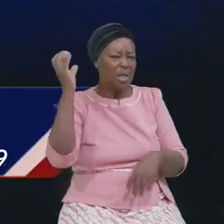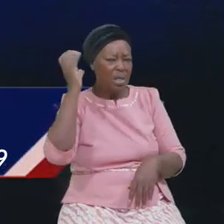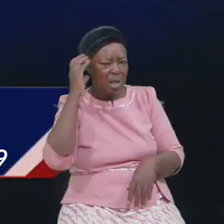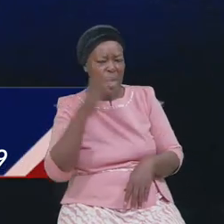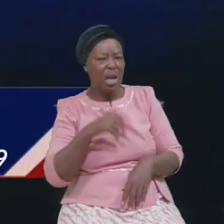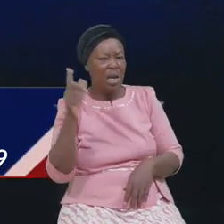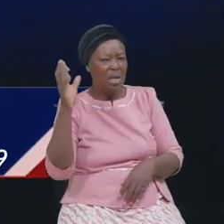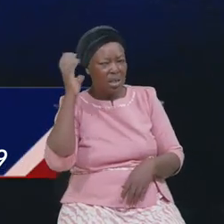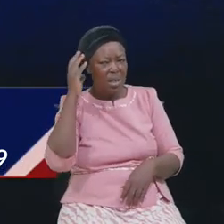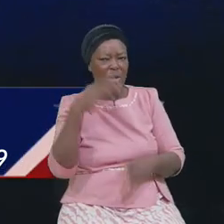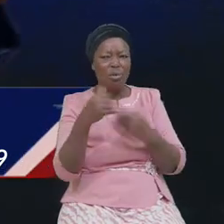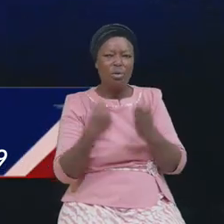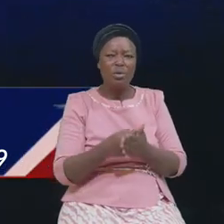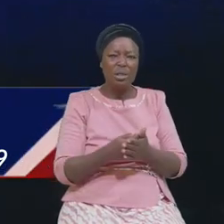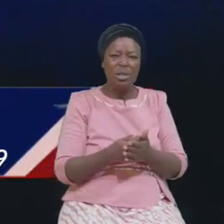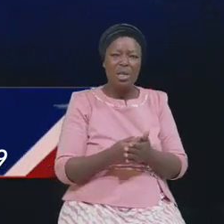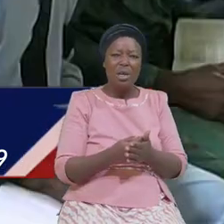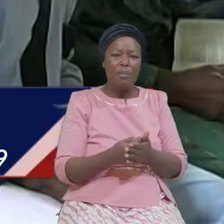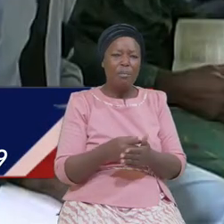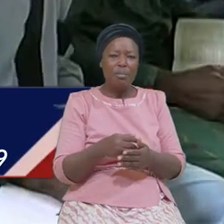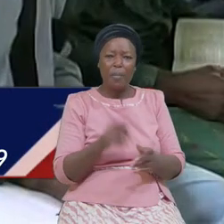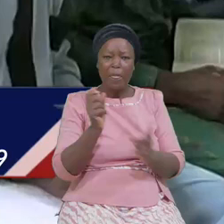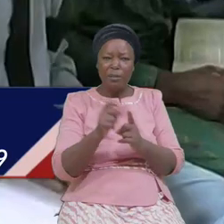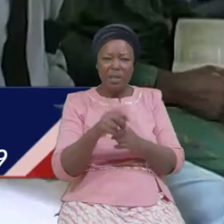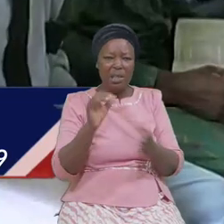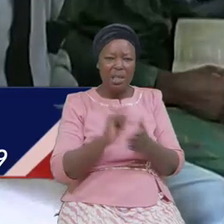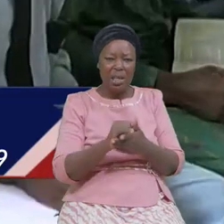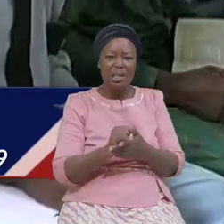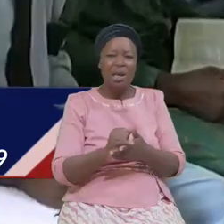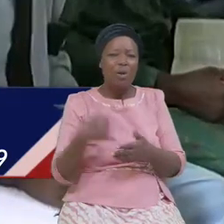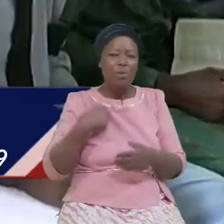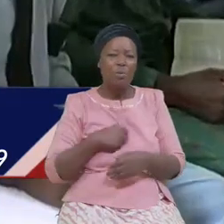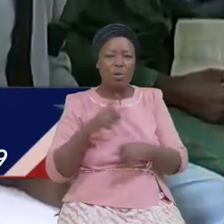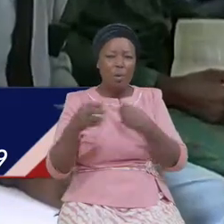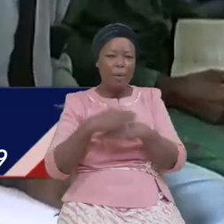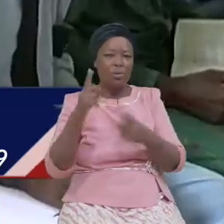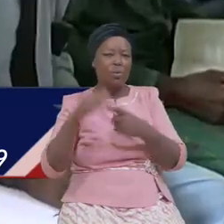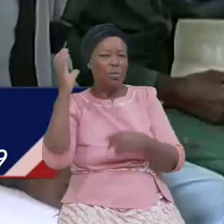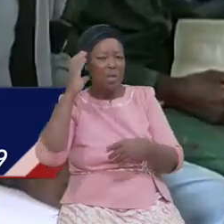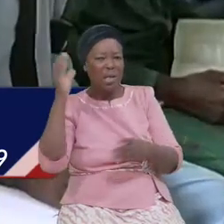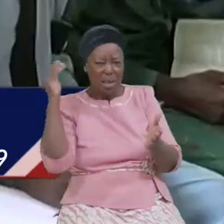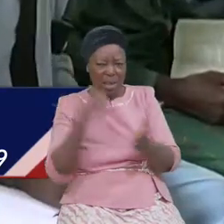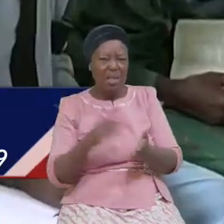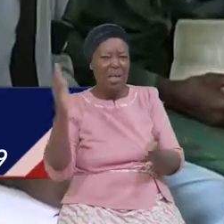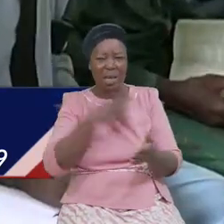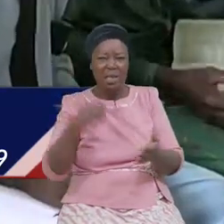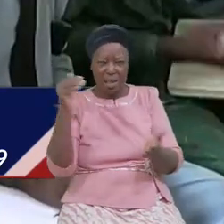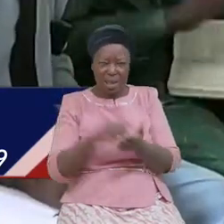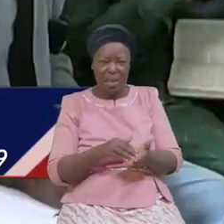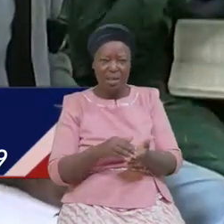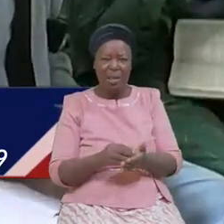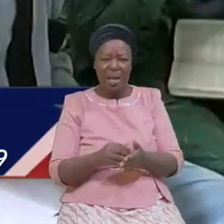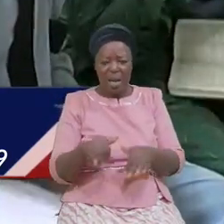messages and we hear what materials are there, how we say truly